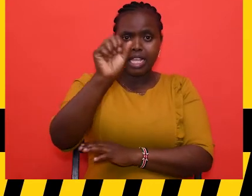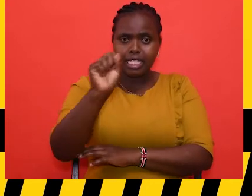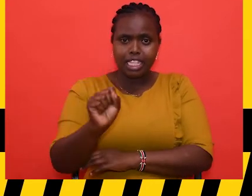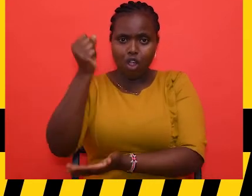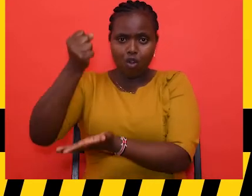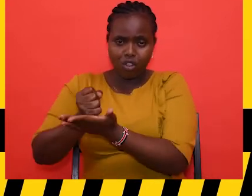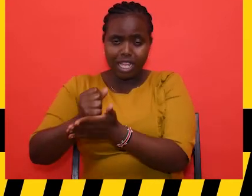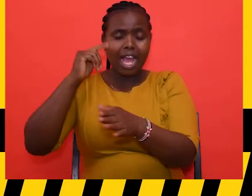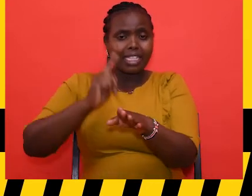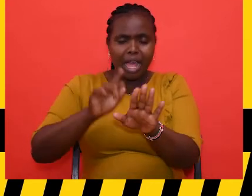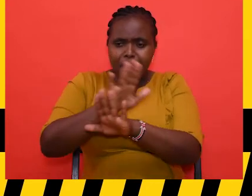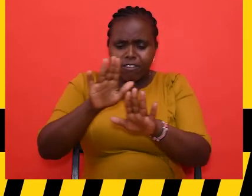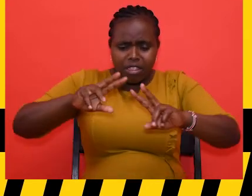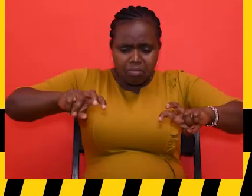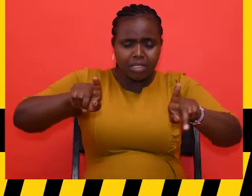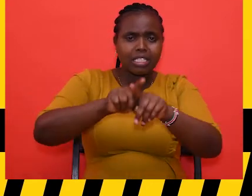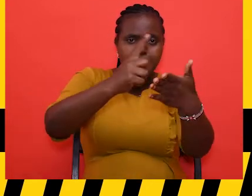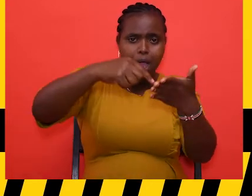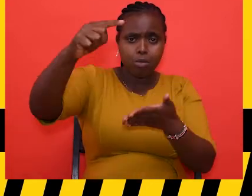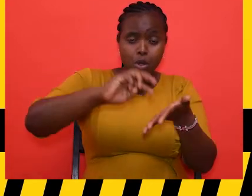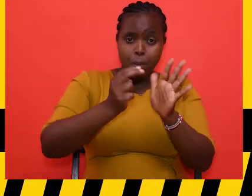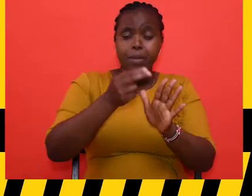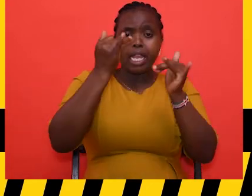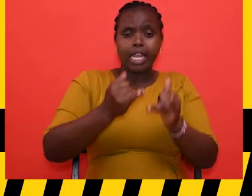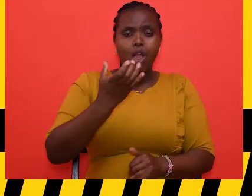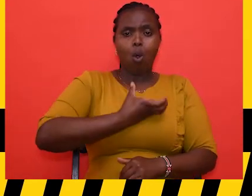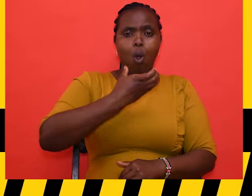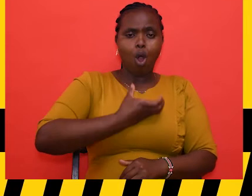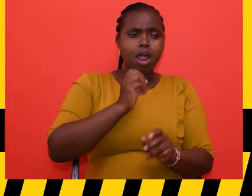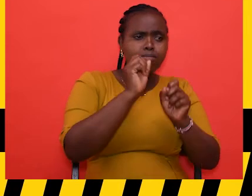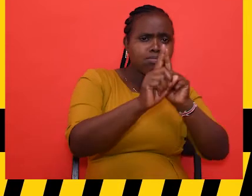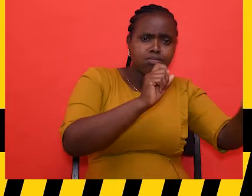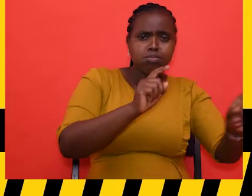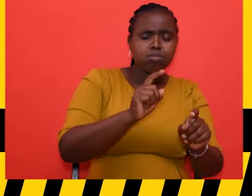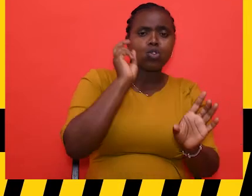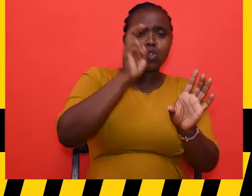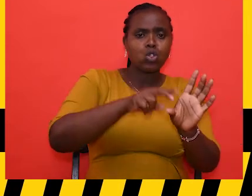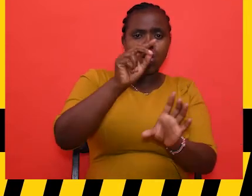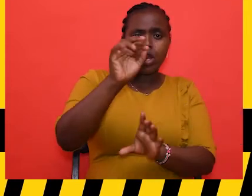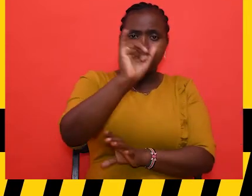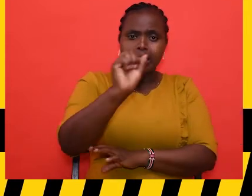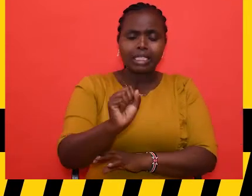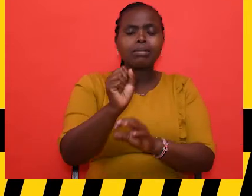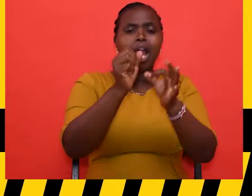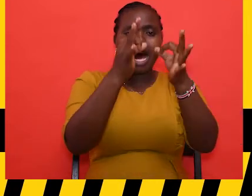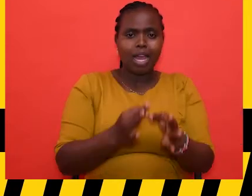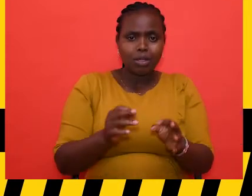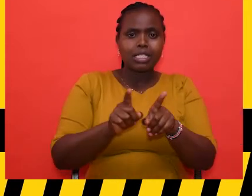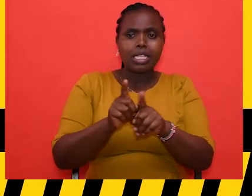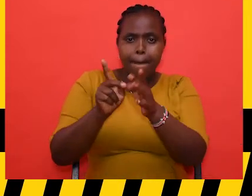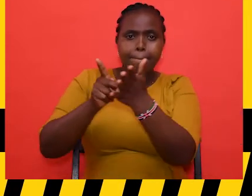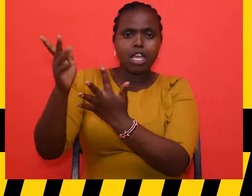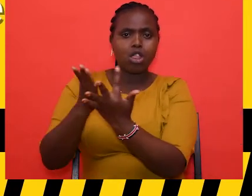Once the documents have been verified and approved, the new owner shall be notified by SMS to log into the Teams account and make payment as prompted by